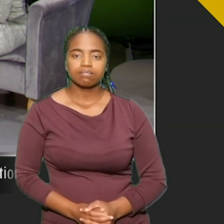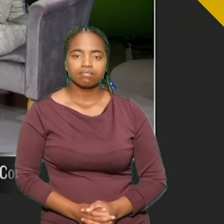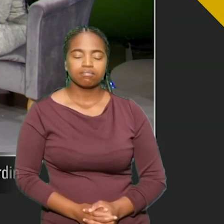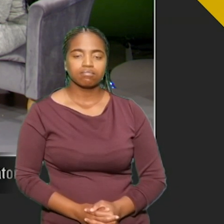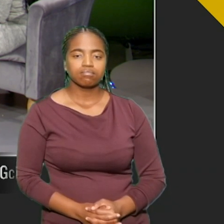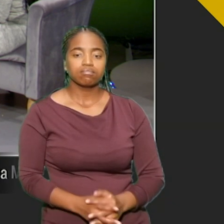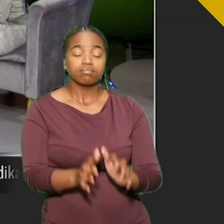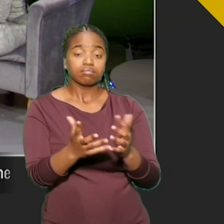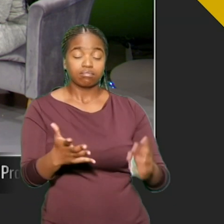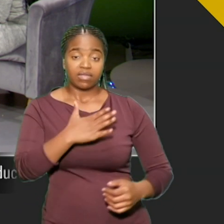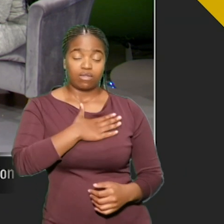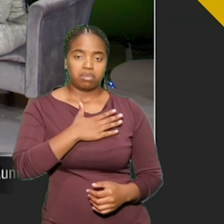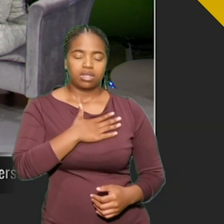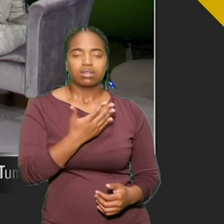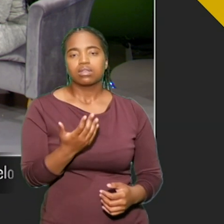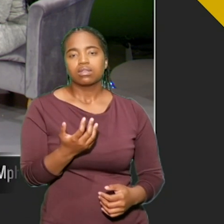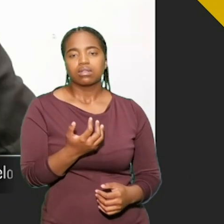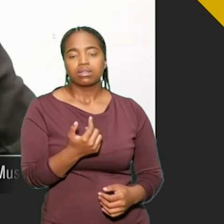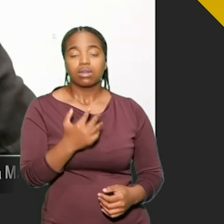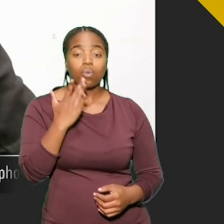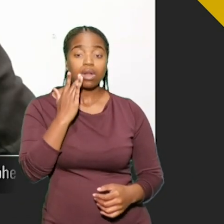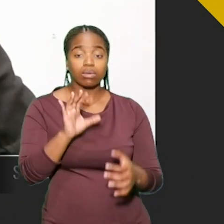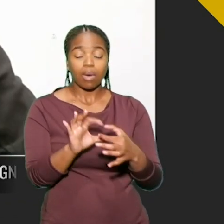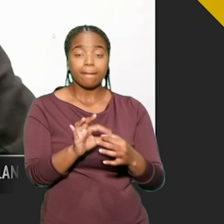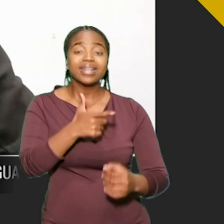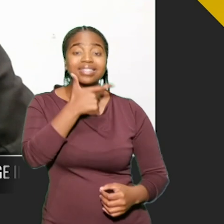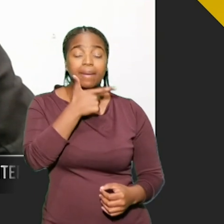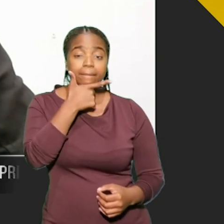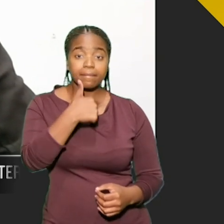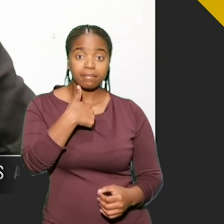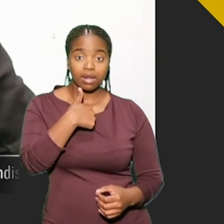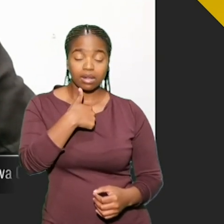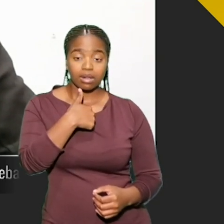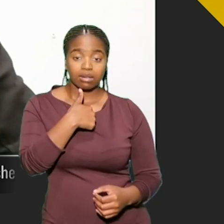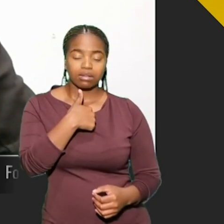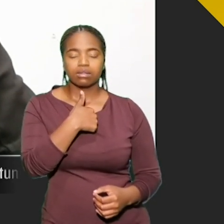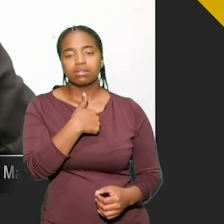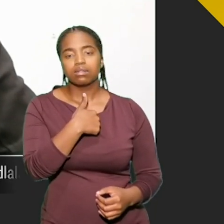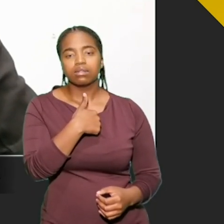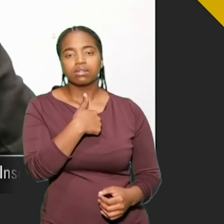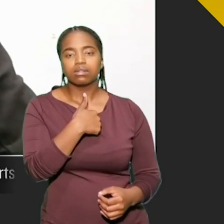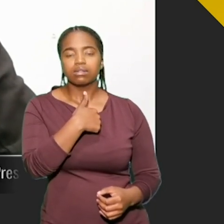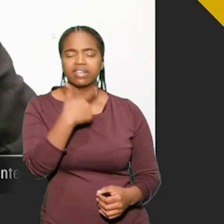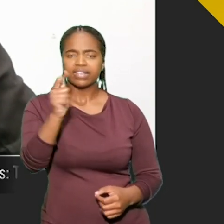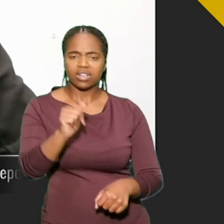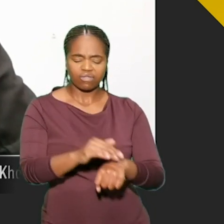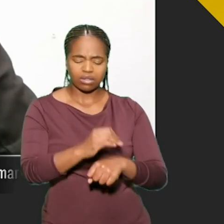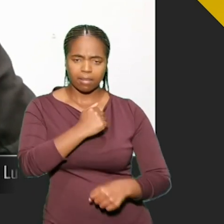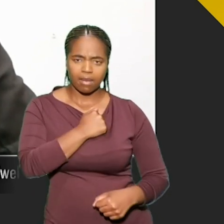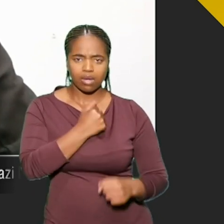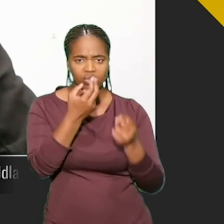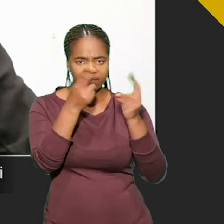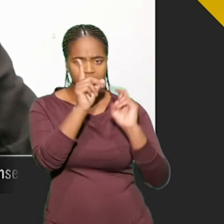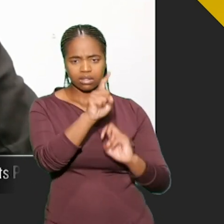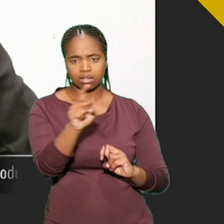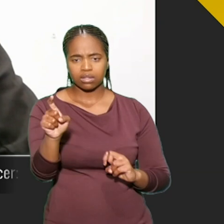So for me, when I was at home, actually in December, I gathered a couple of friends of mine that I went to university